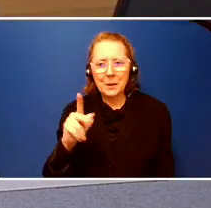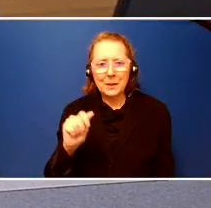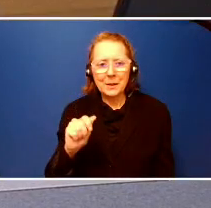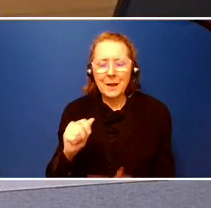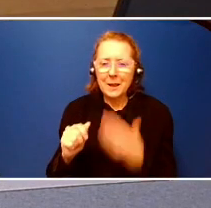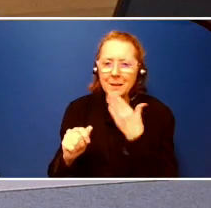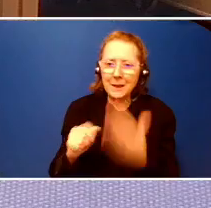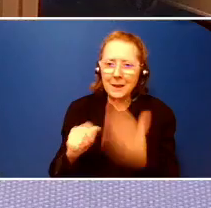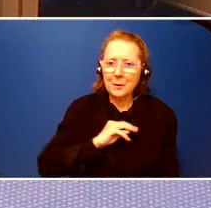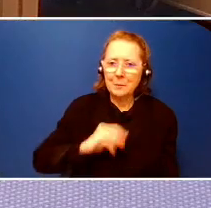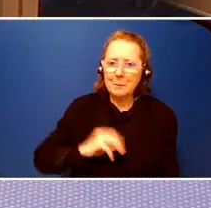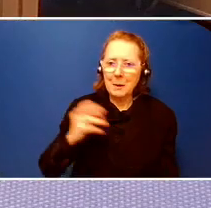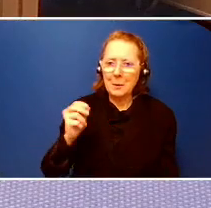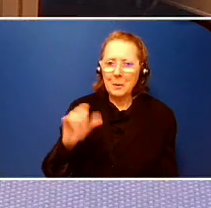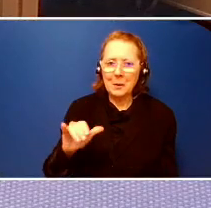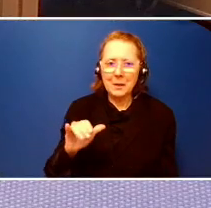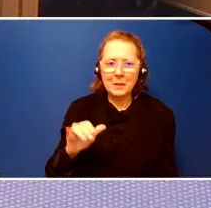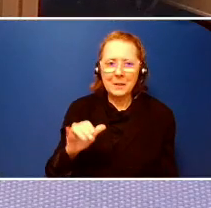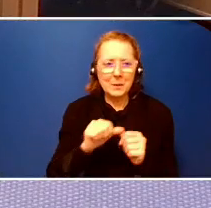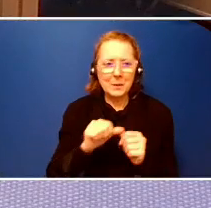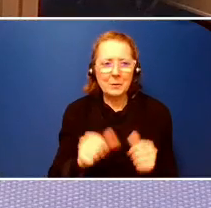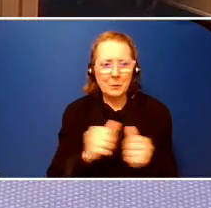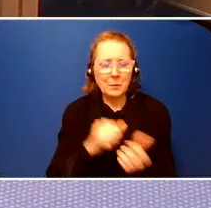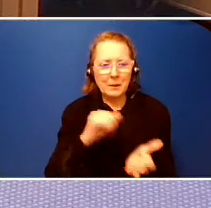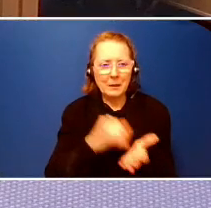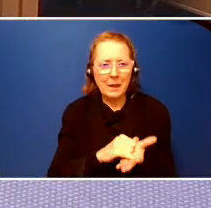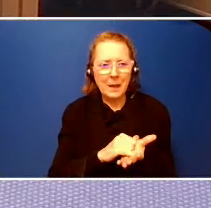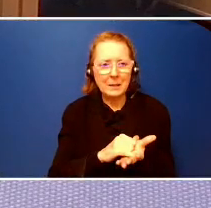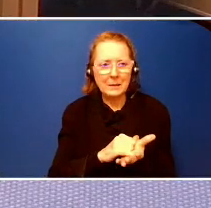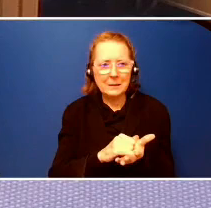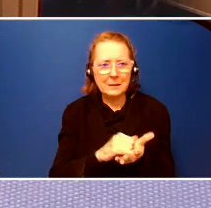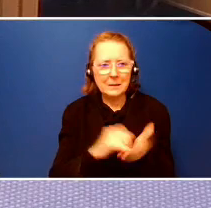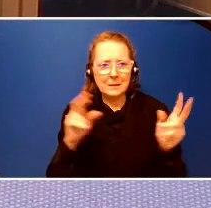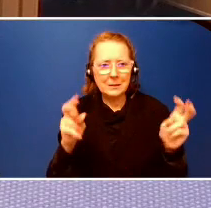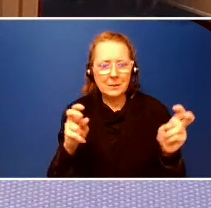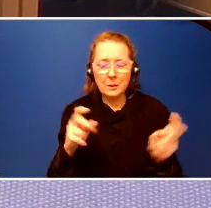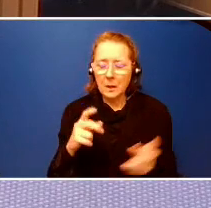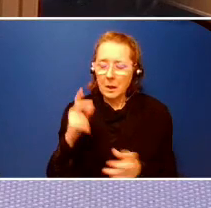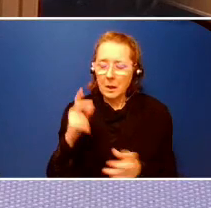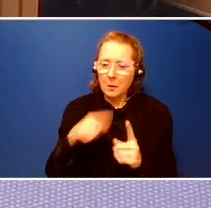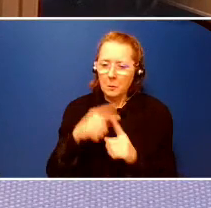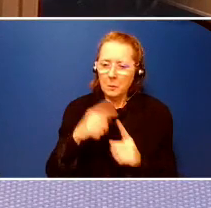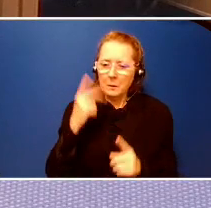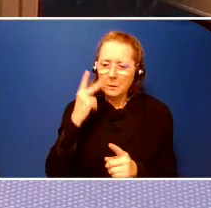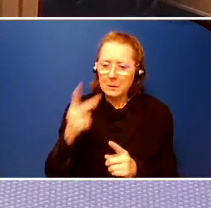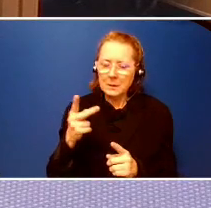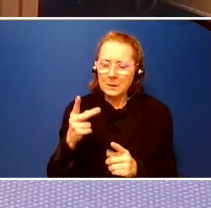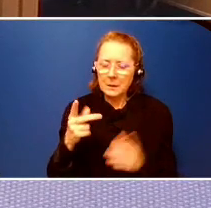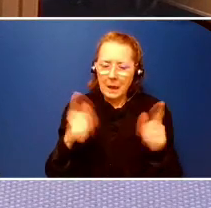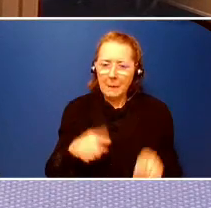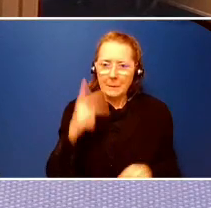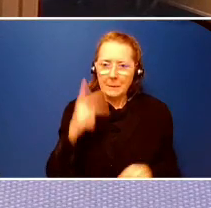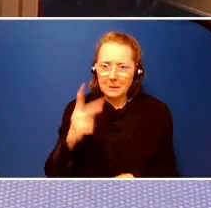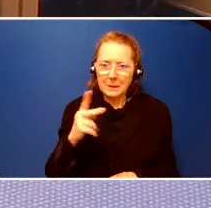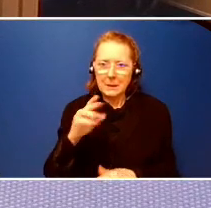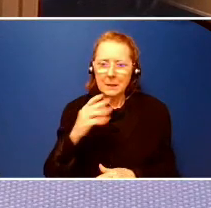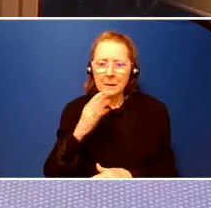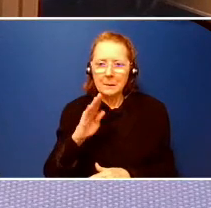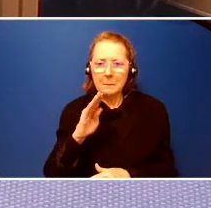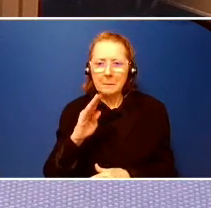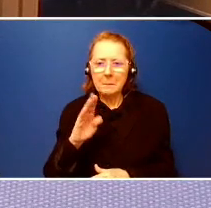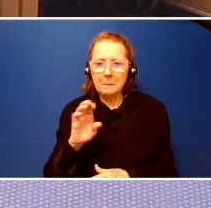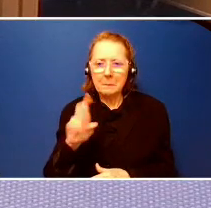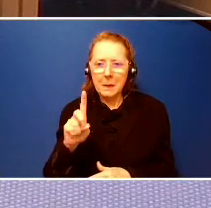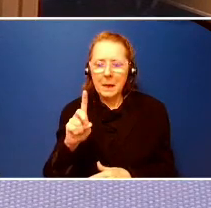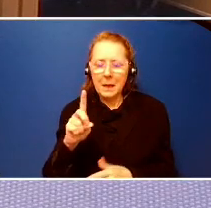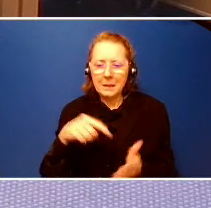So continuing on with this, when we see the bad debt Medicare write-off, which is, again, it's because it's capped,